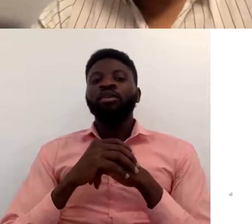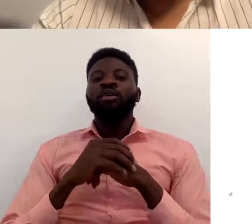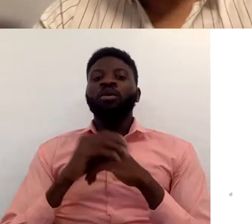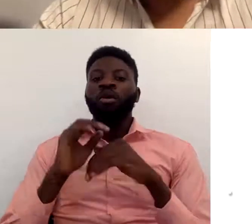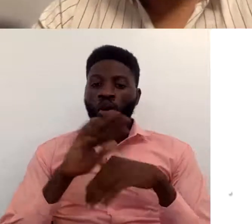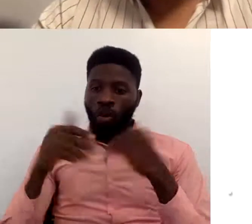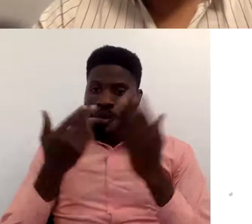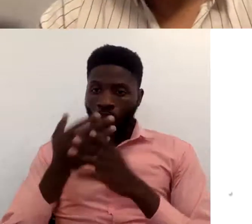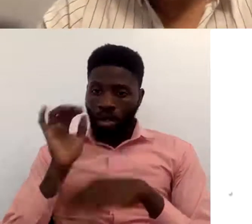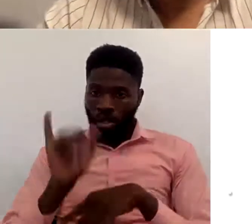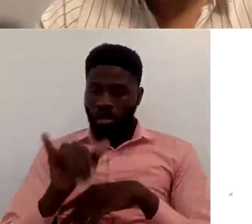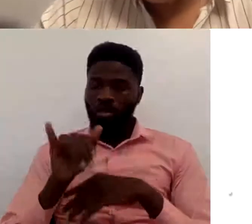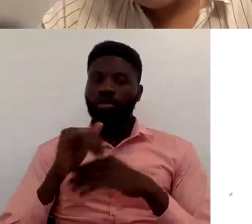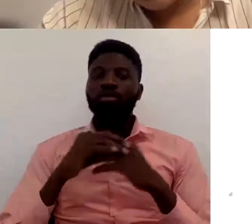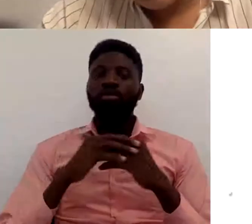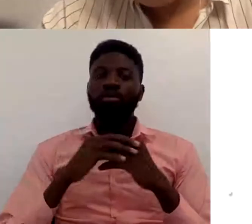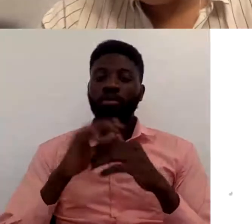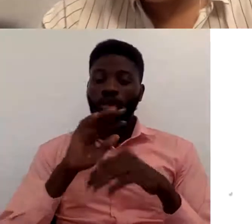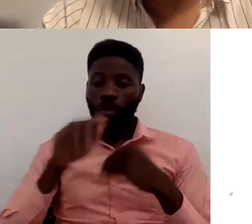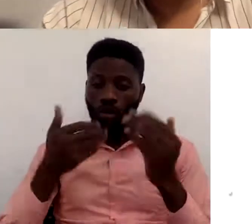these